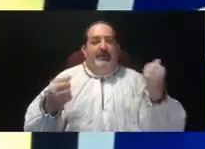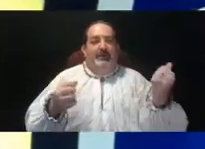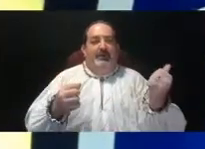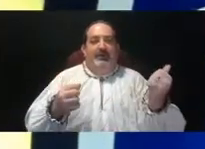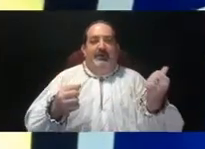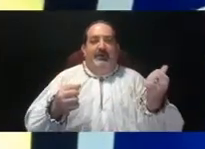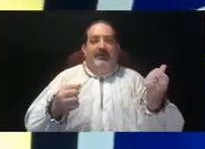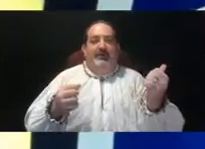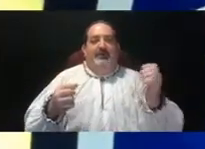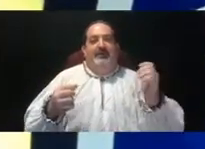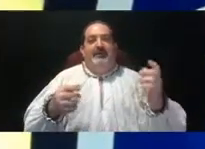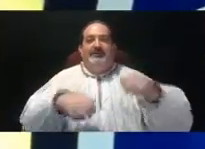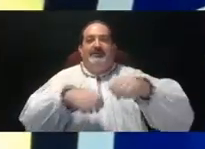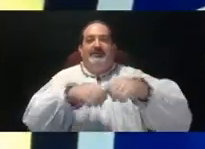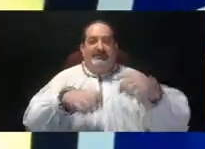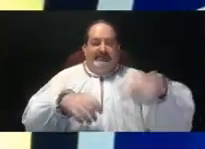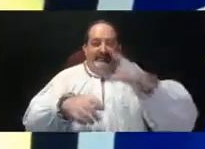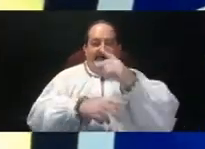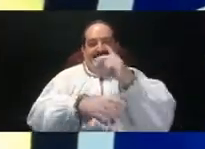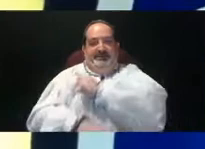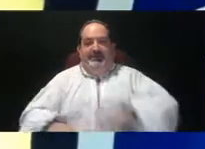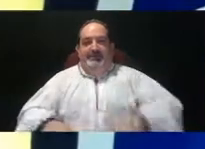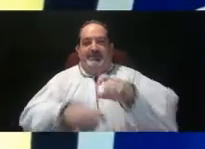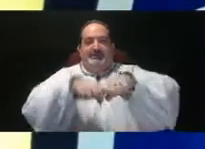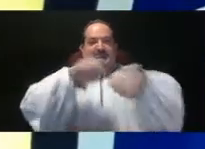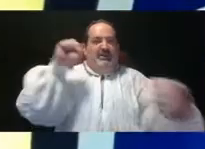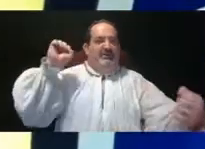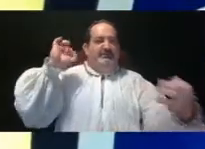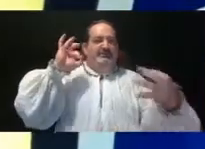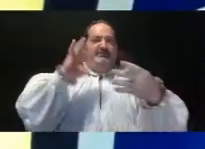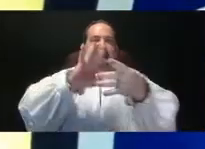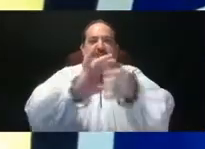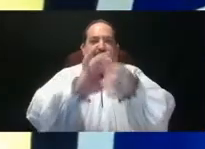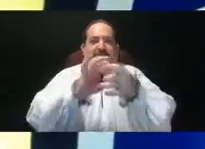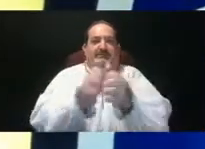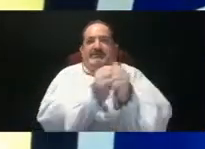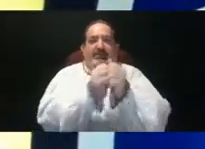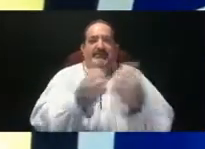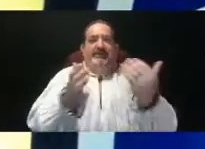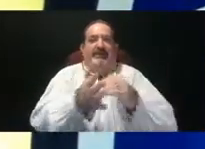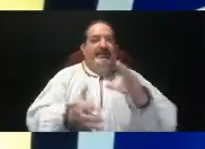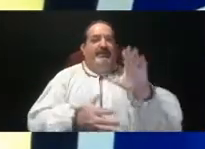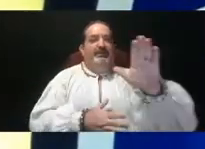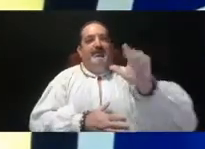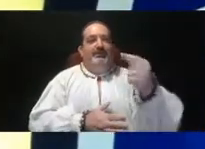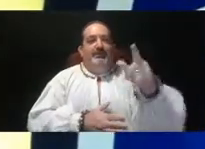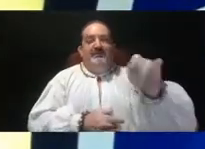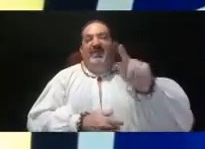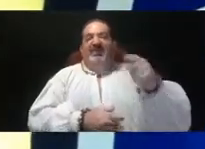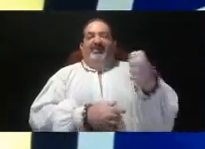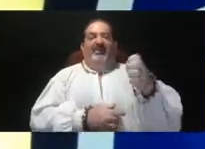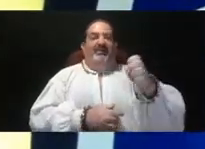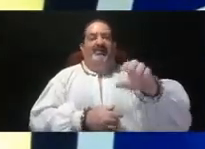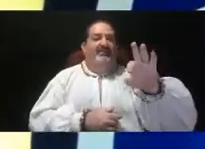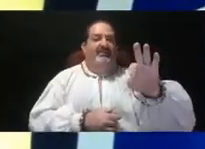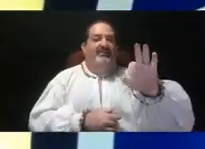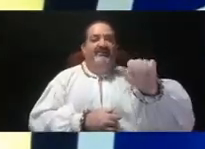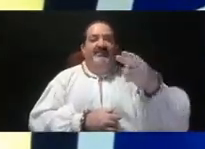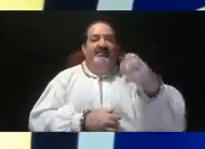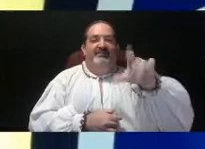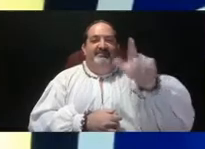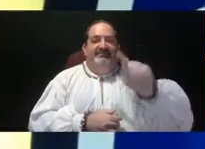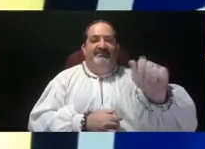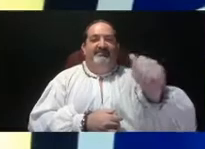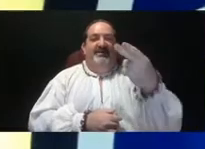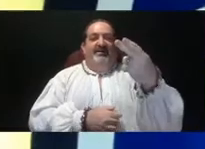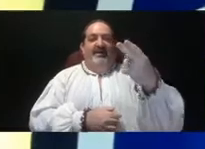the tears within this kingdom now. Her Grace and I, the Faiza, are once again simpatico,